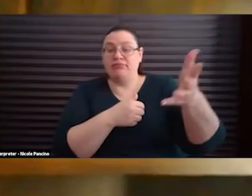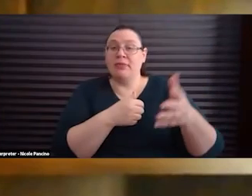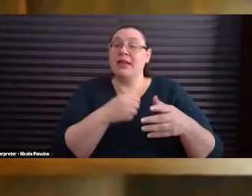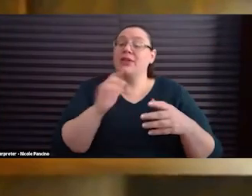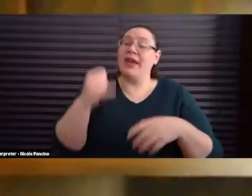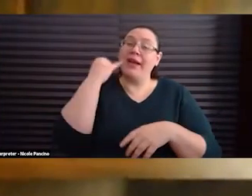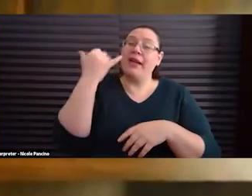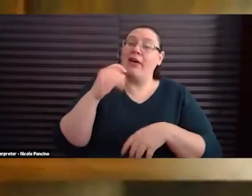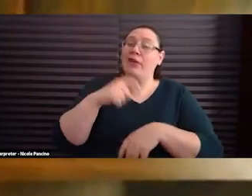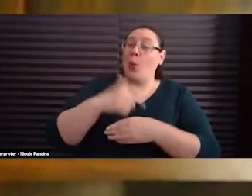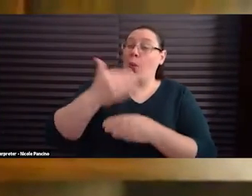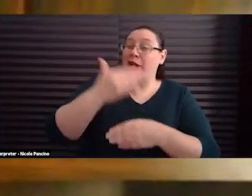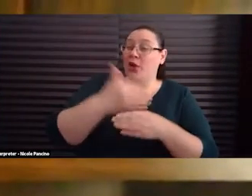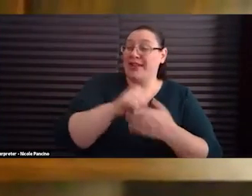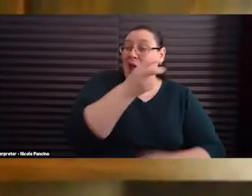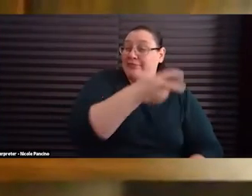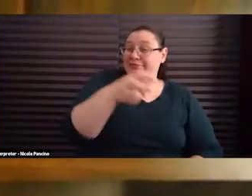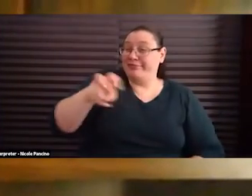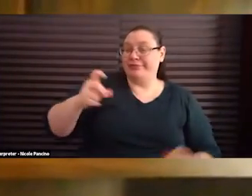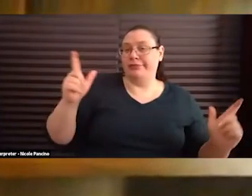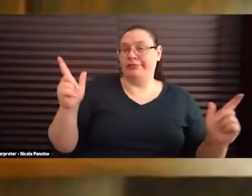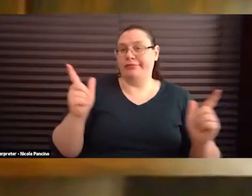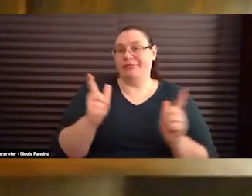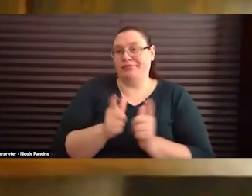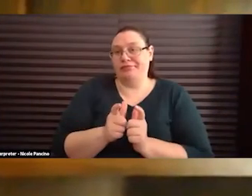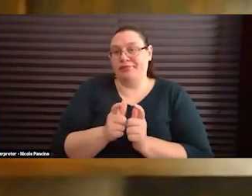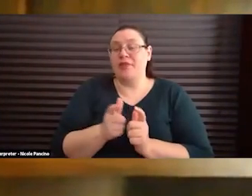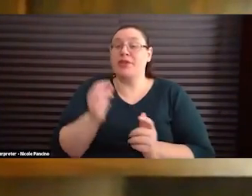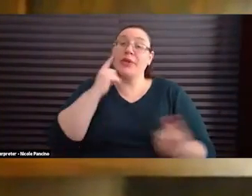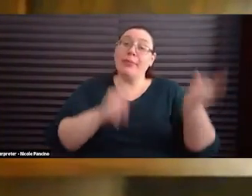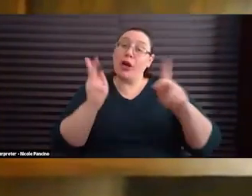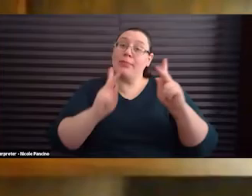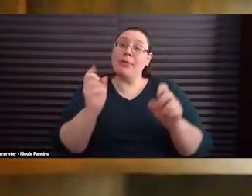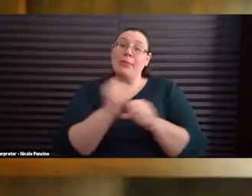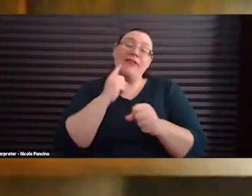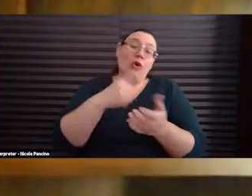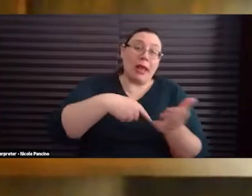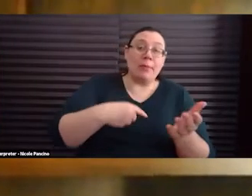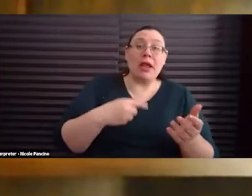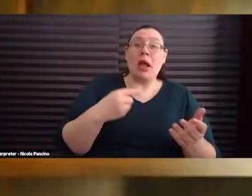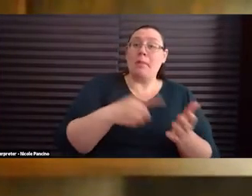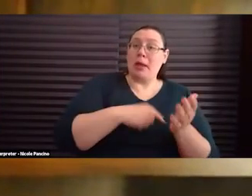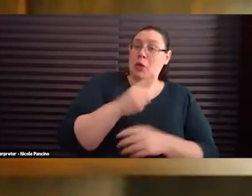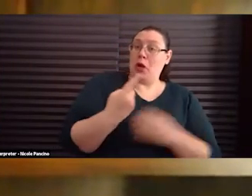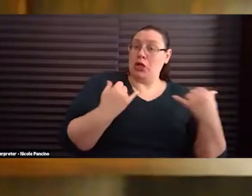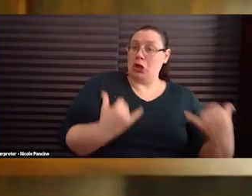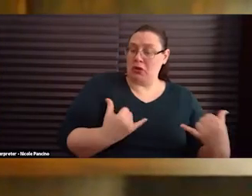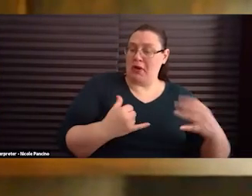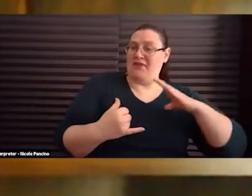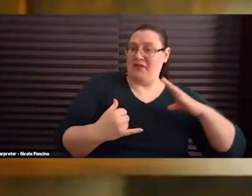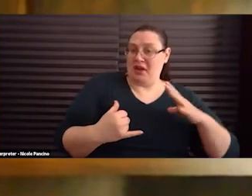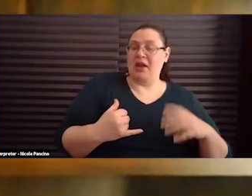away. And that means the original bargain that people had for their upfront compensation. You give me $1 now, and over the course of